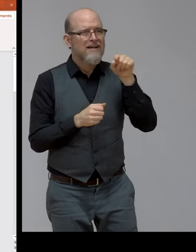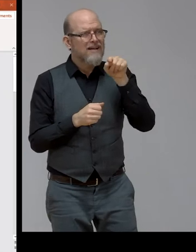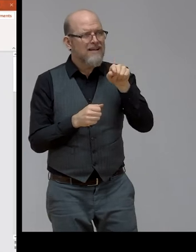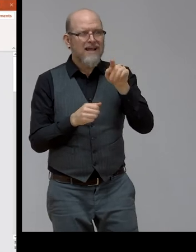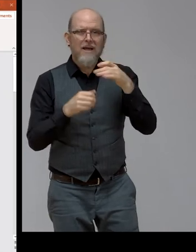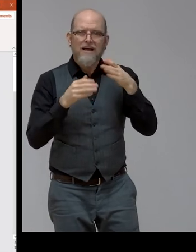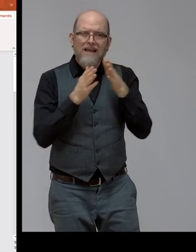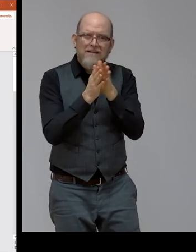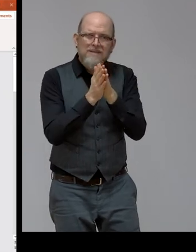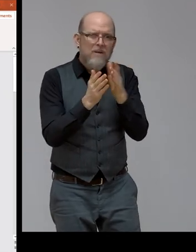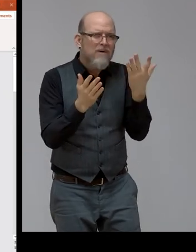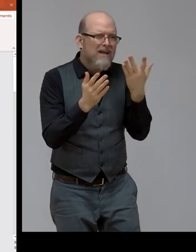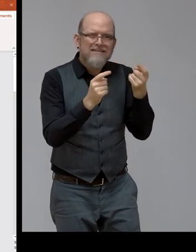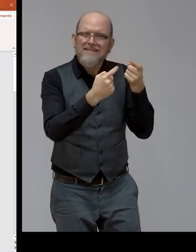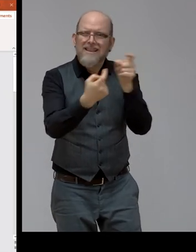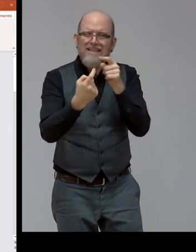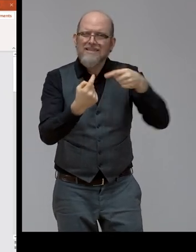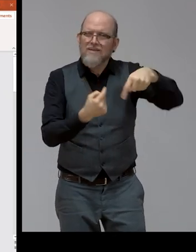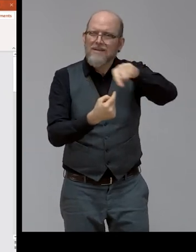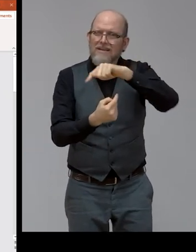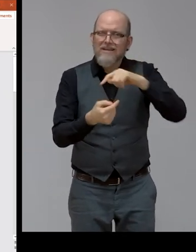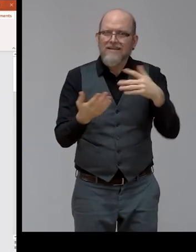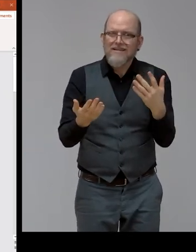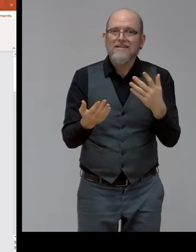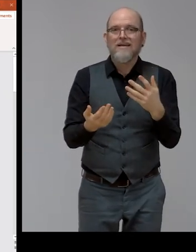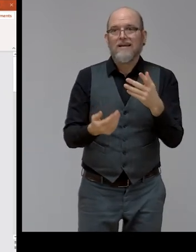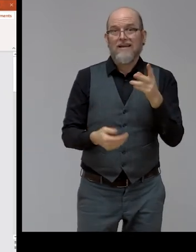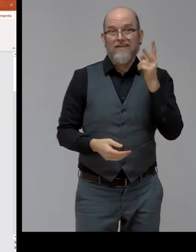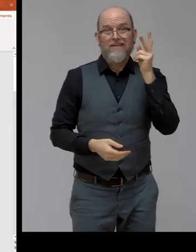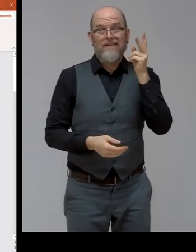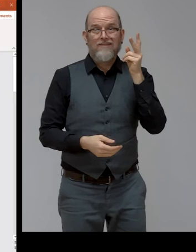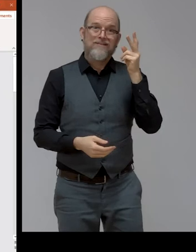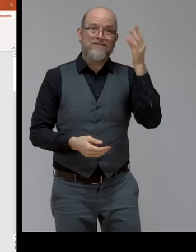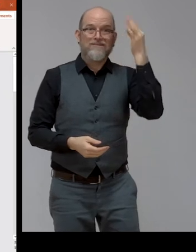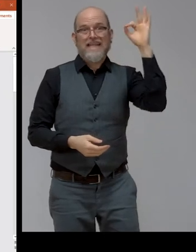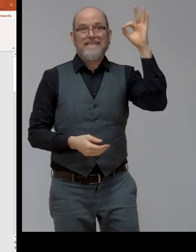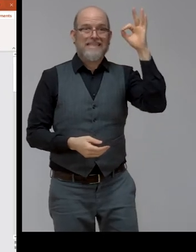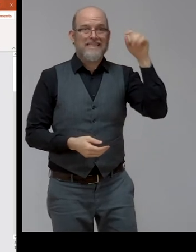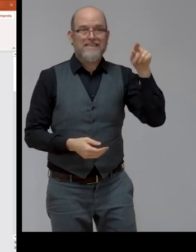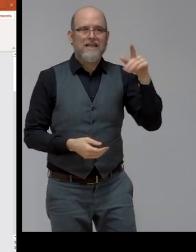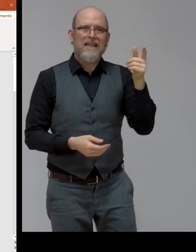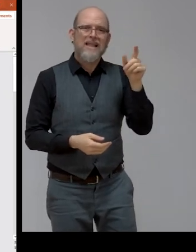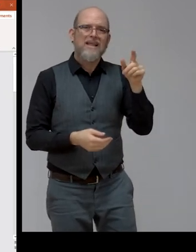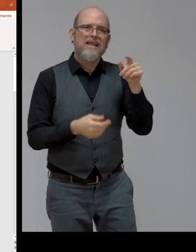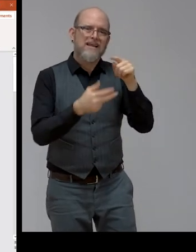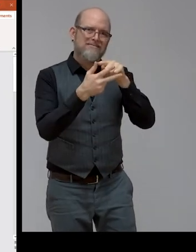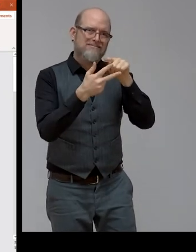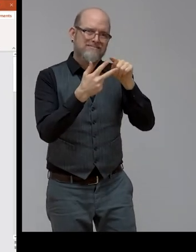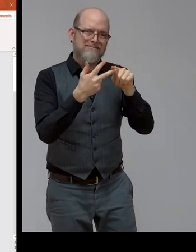of discussions that the French have gone into over history about what this signifies, because the purpose of